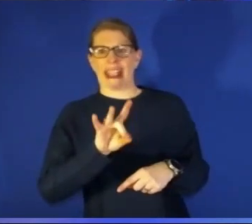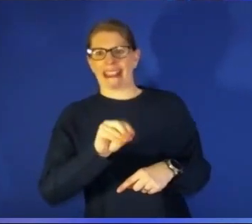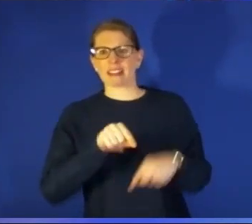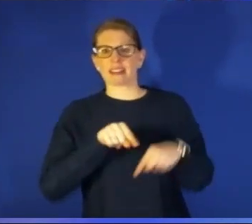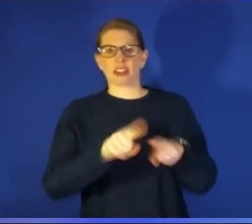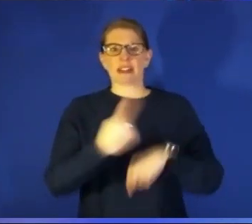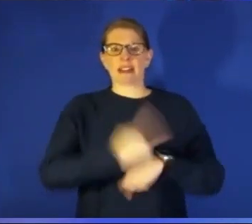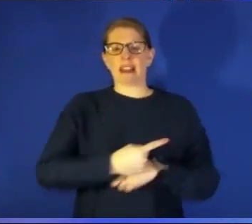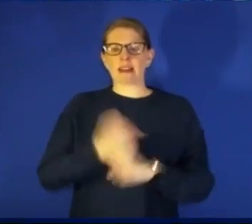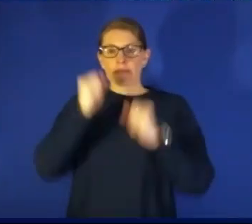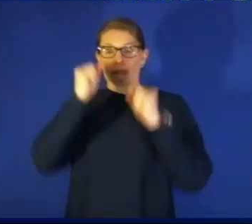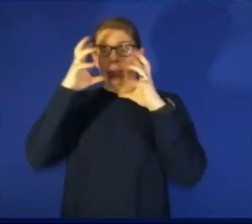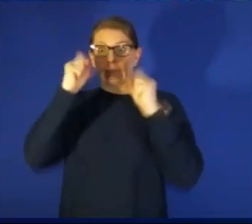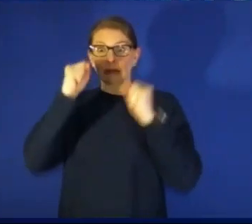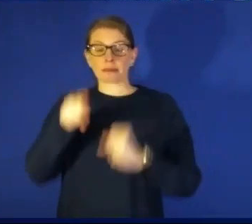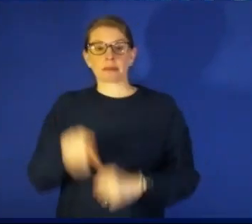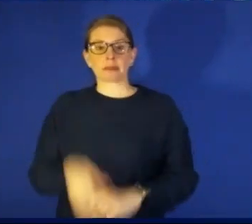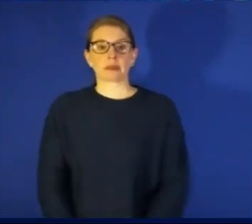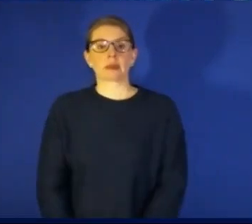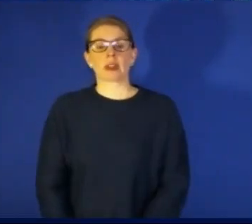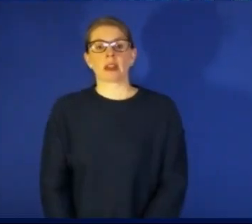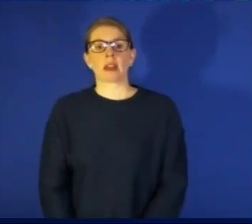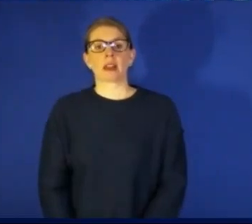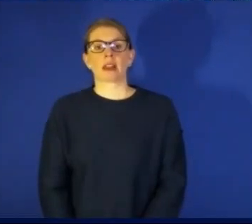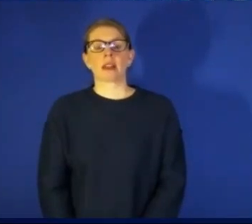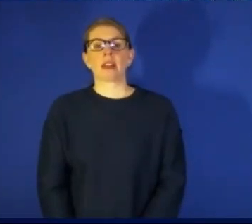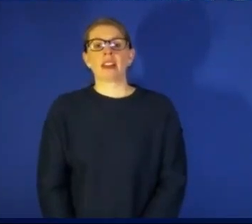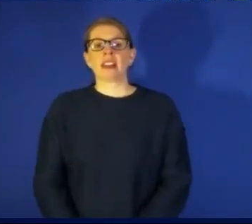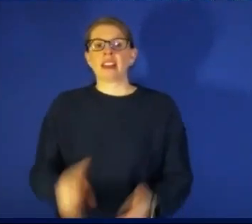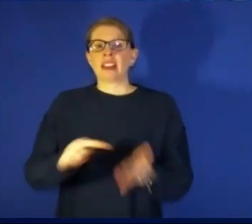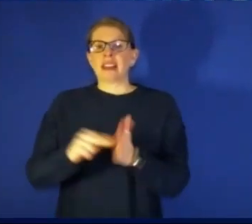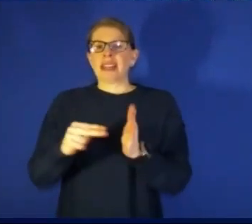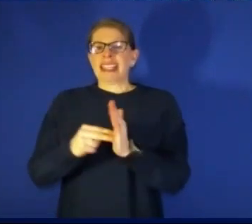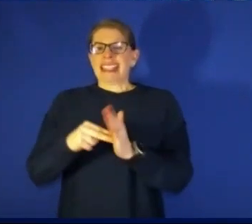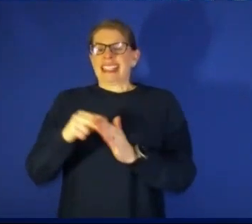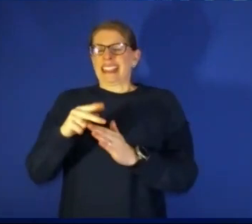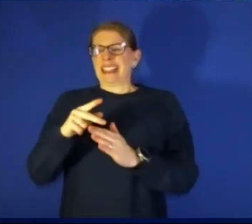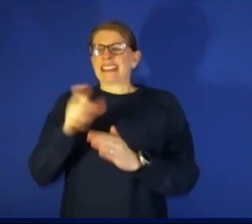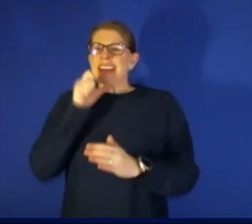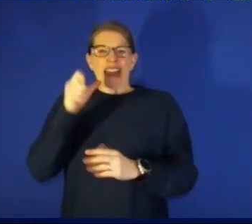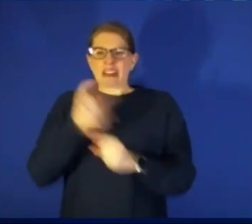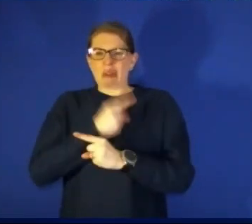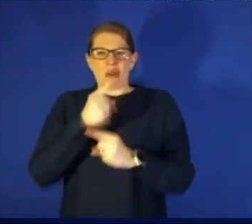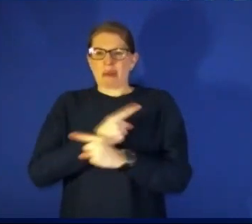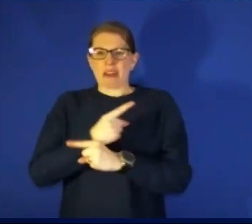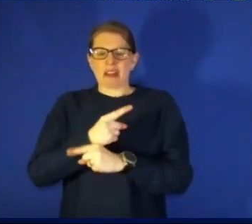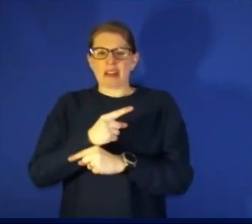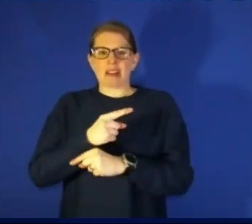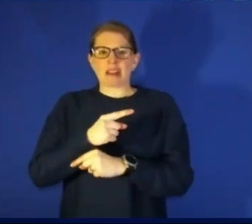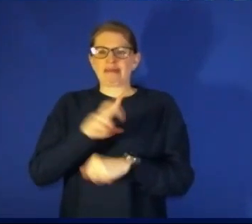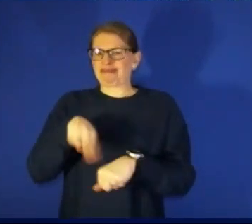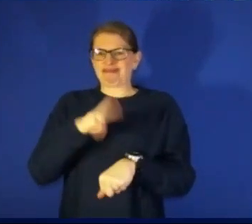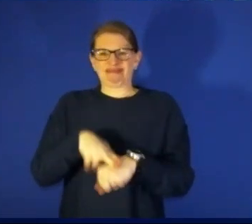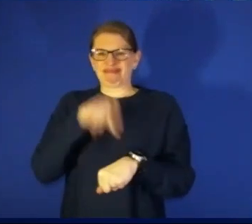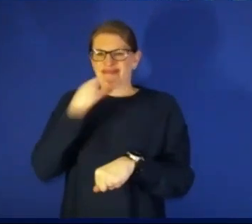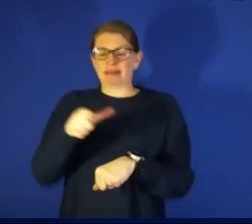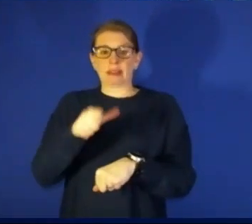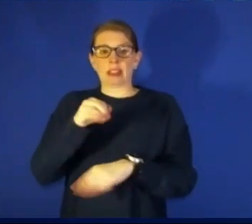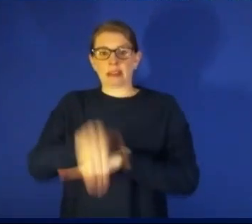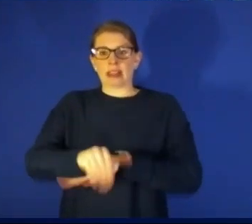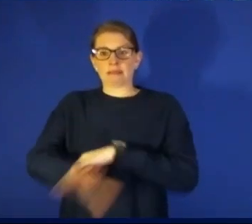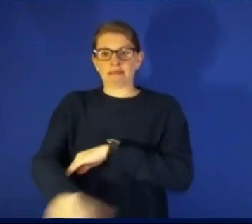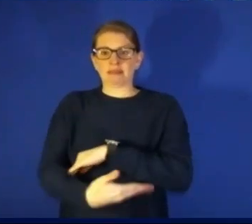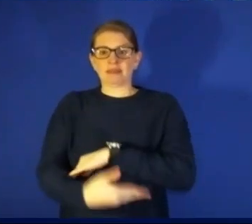probably getting on the edge of abnormal. In nighttime, we would need to know a little more if the patient is taking